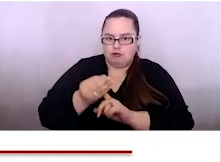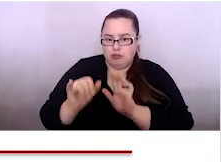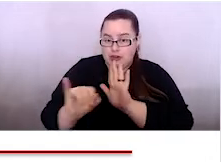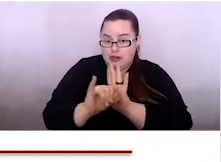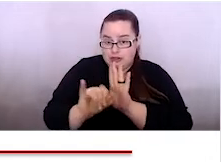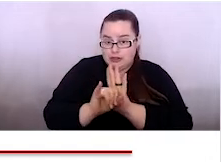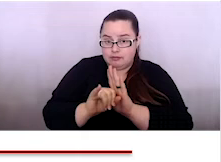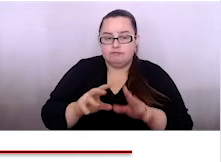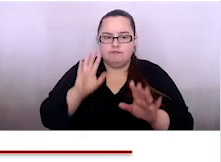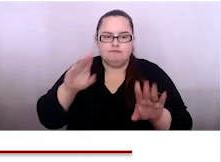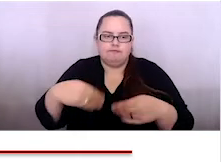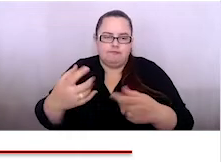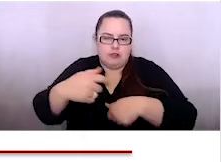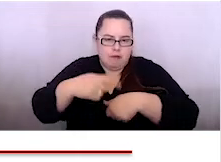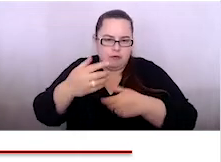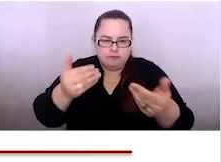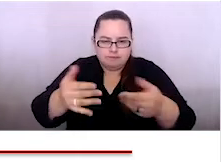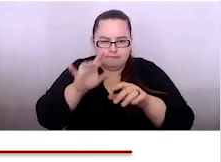answer this poll.